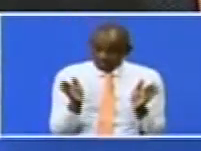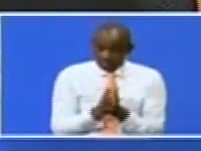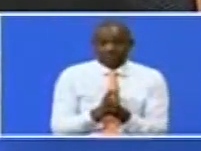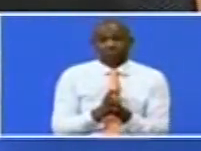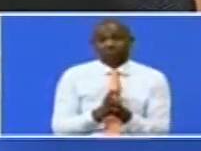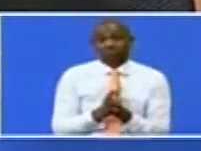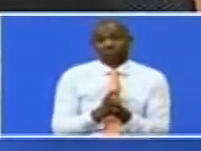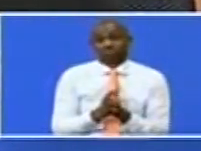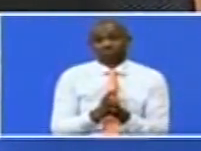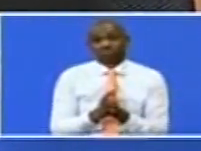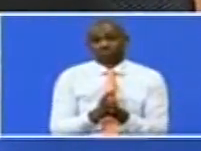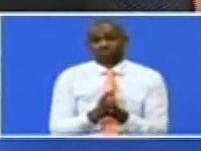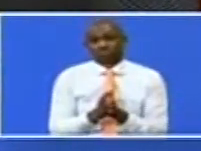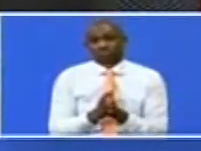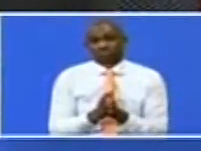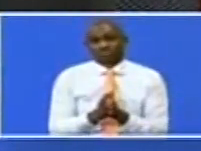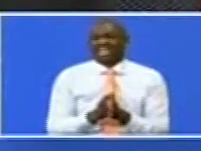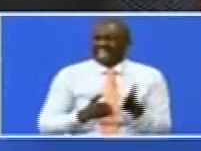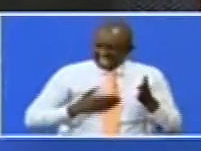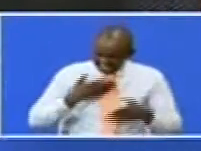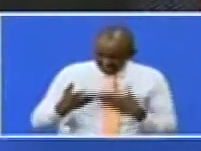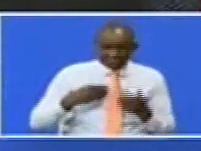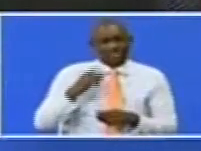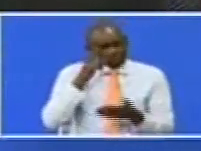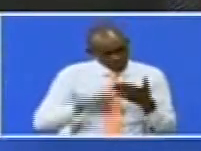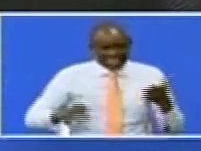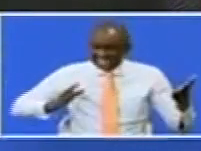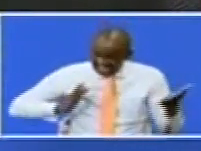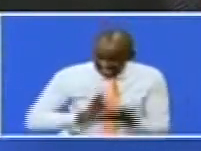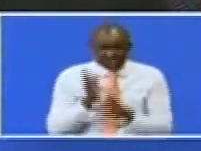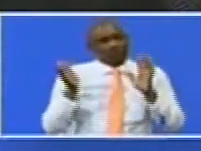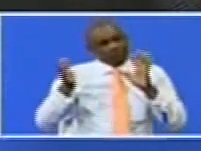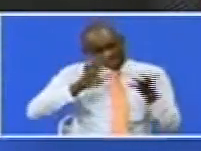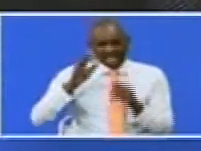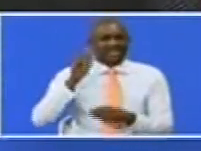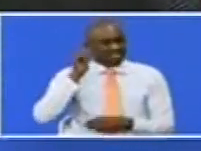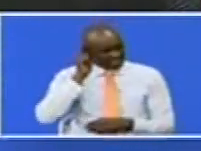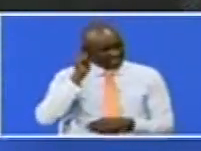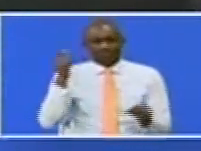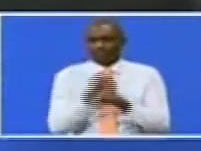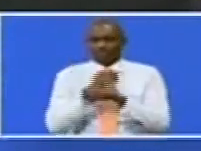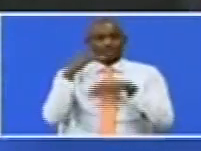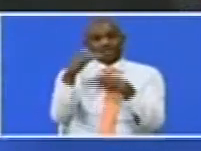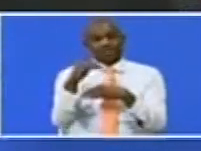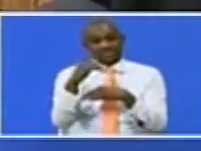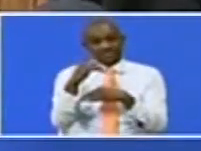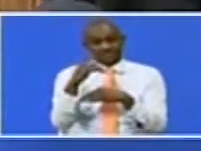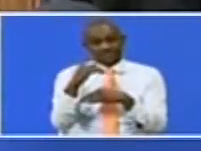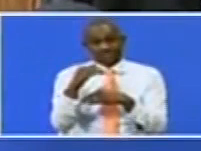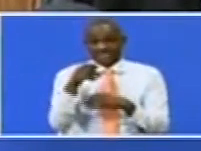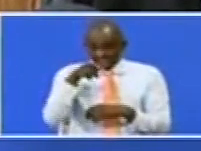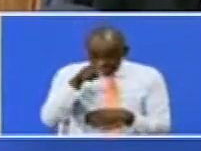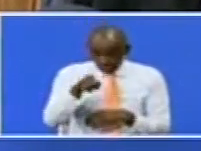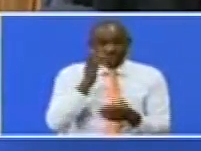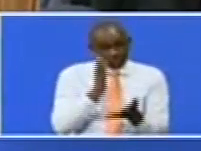mandate and has expressly stated that the right to fair hearing cannot be limited or abridged. That right